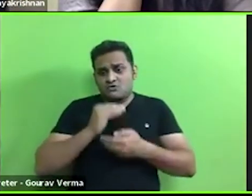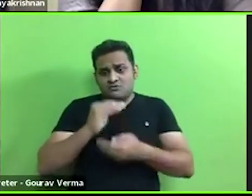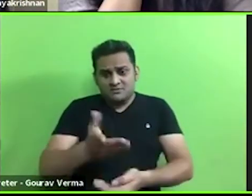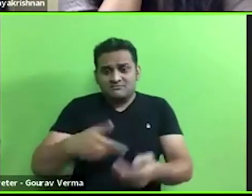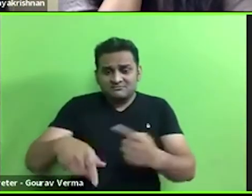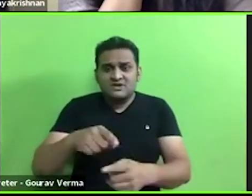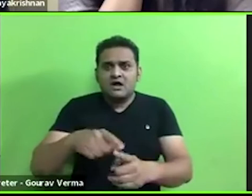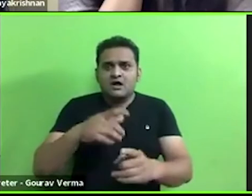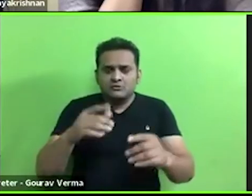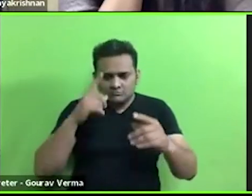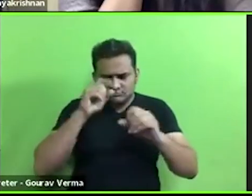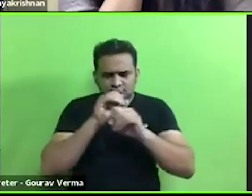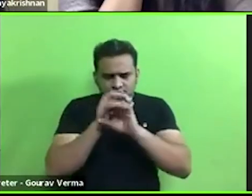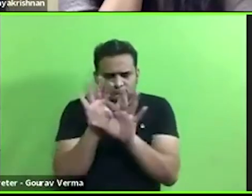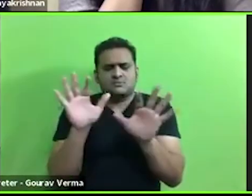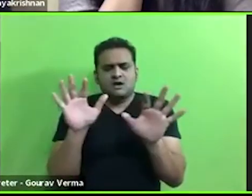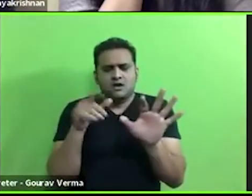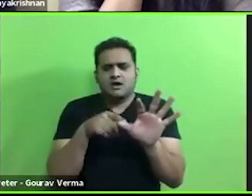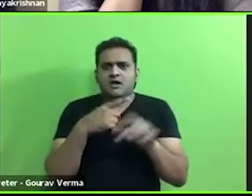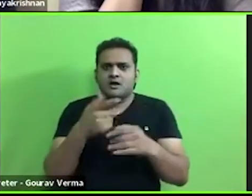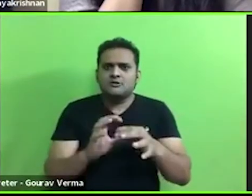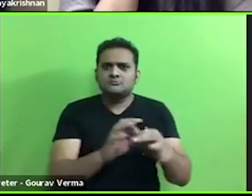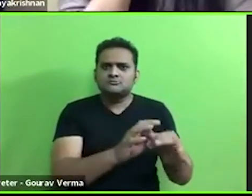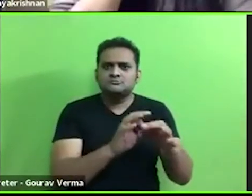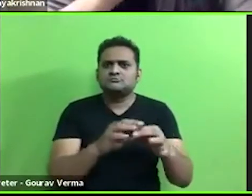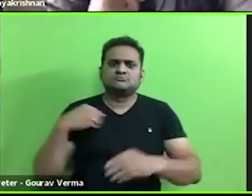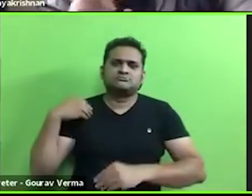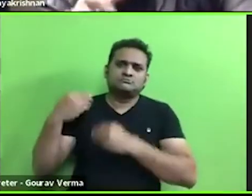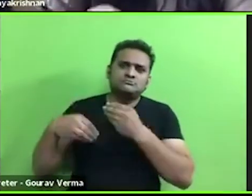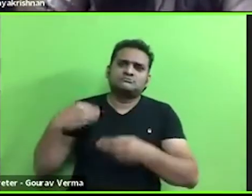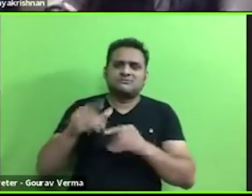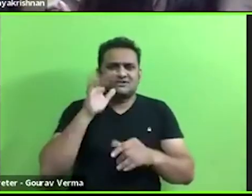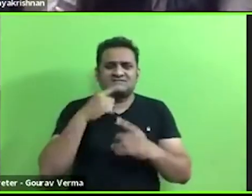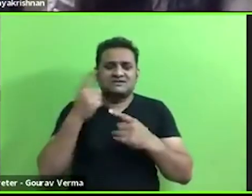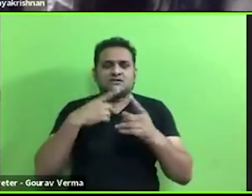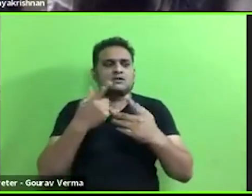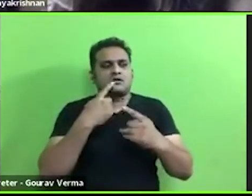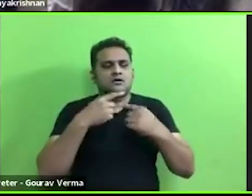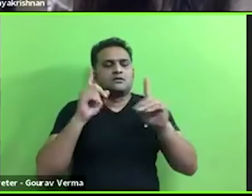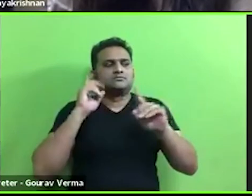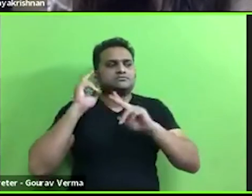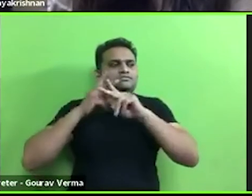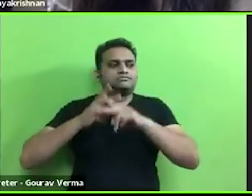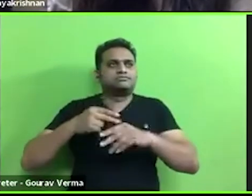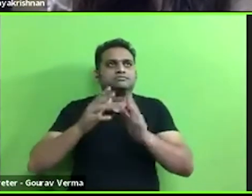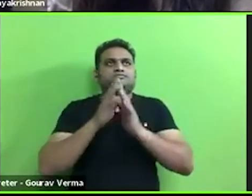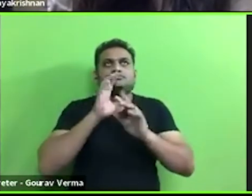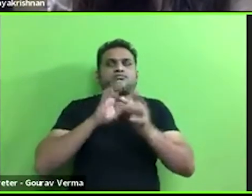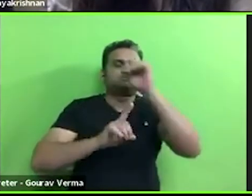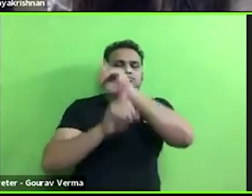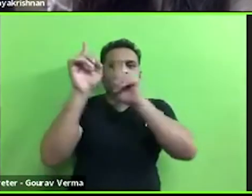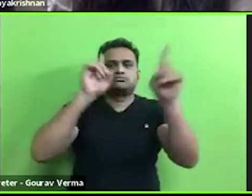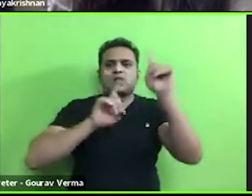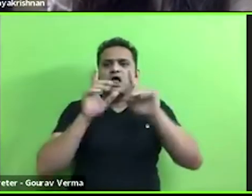more fundamentally alter, or else it's going to be the same repetition, as Krishna was saying, talking about something very fictitious, not really related to it, but just kind